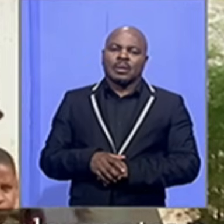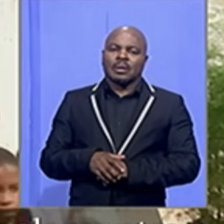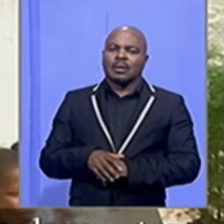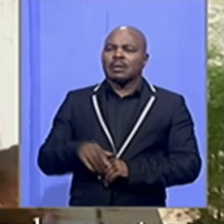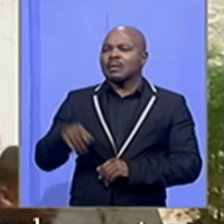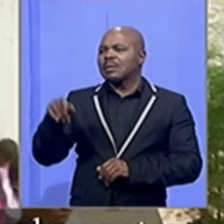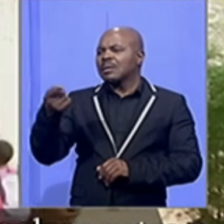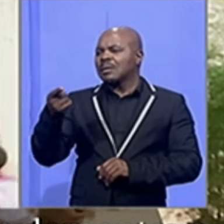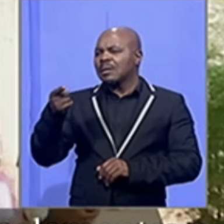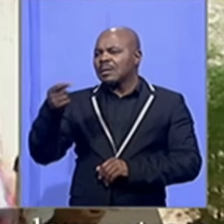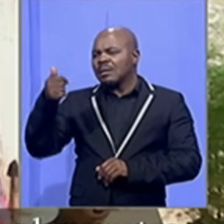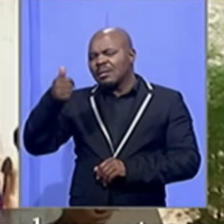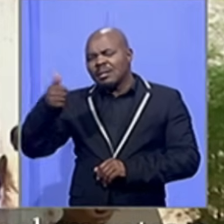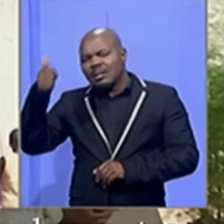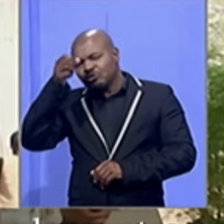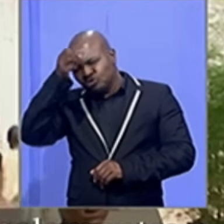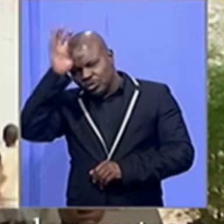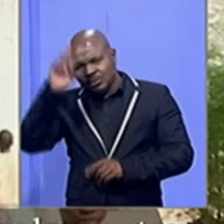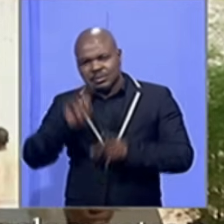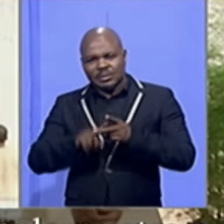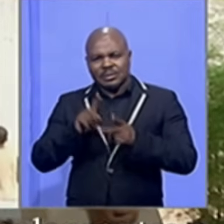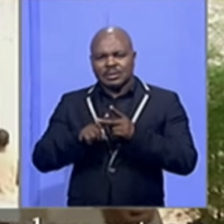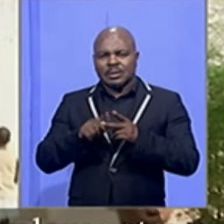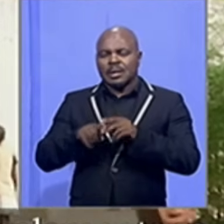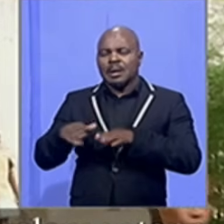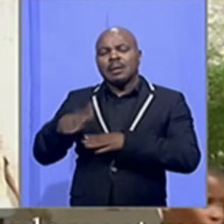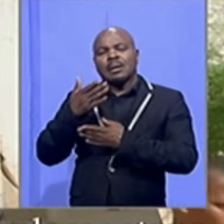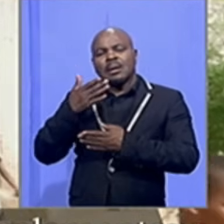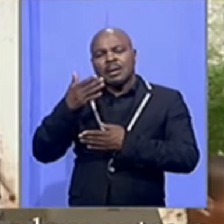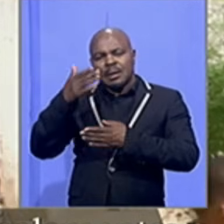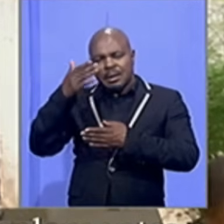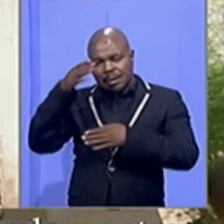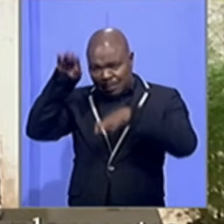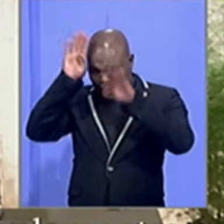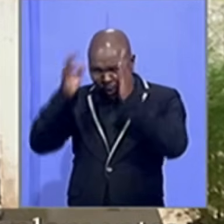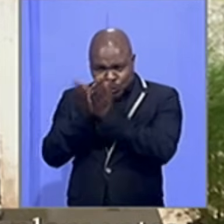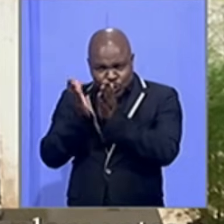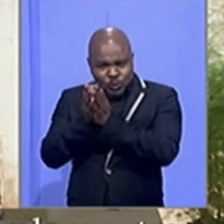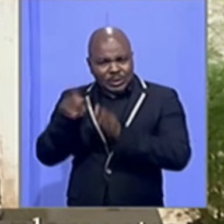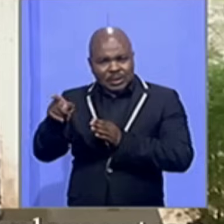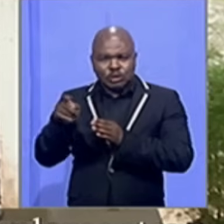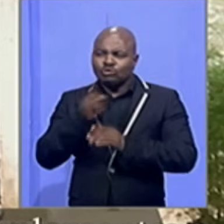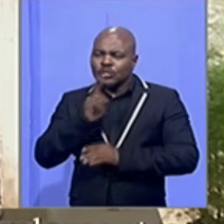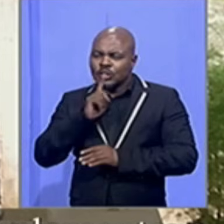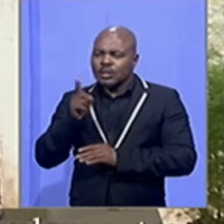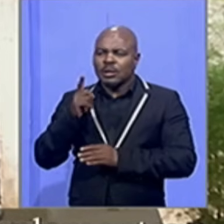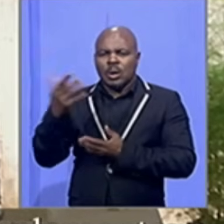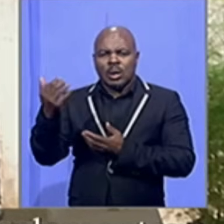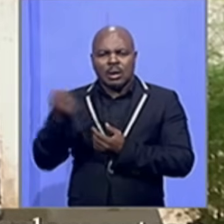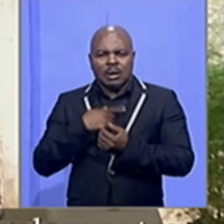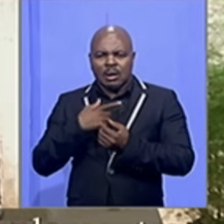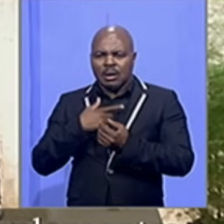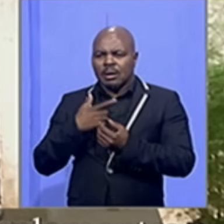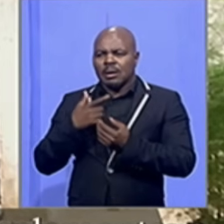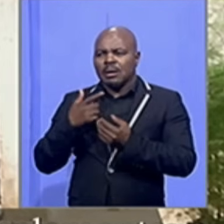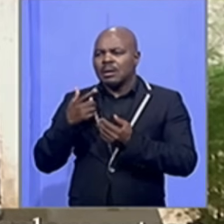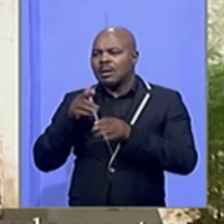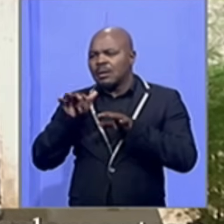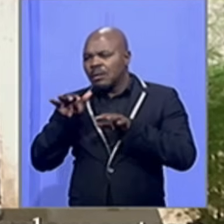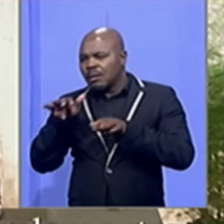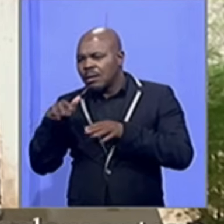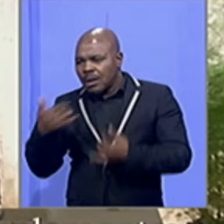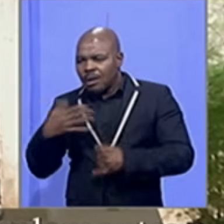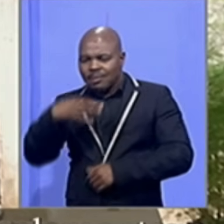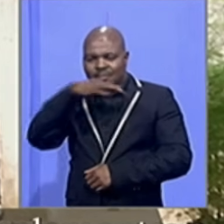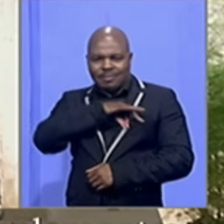home-based carers, as well as preschool teachers. We fought for them, we fought with them. Today, they are getting the